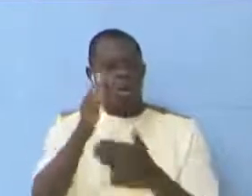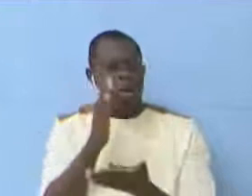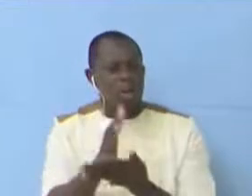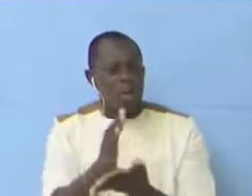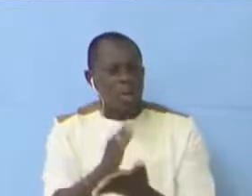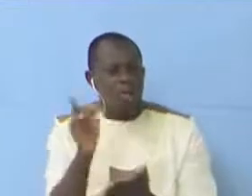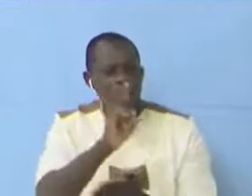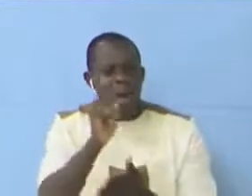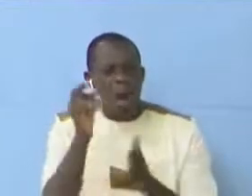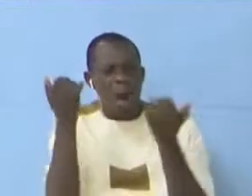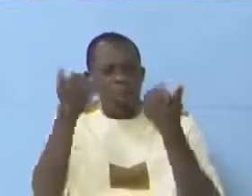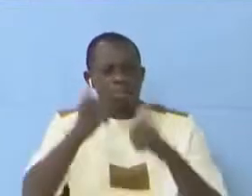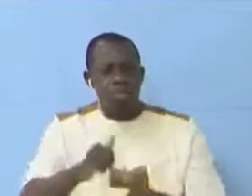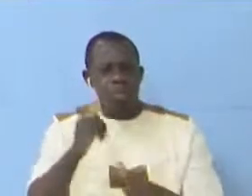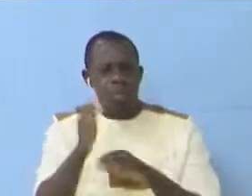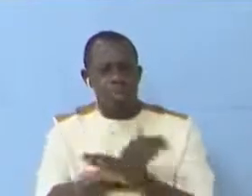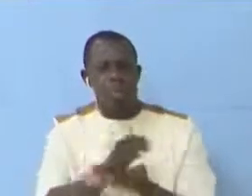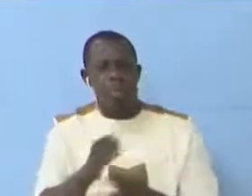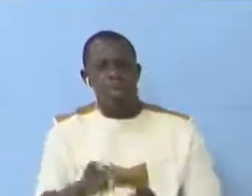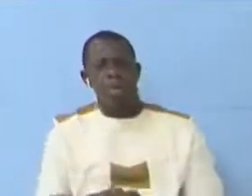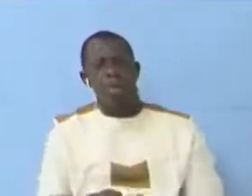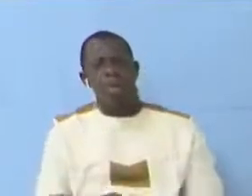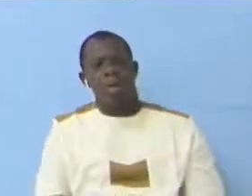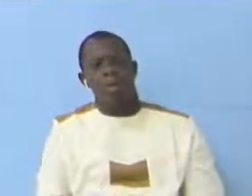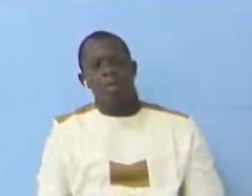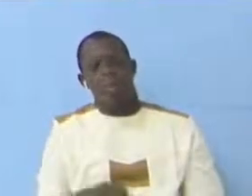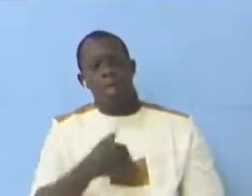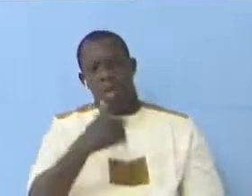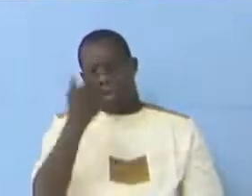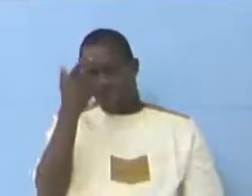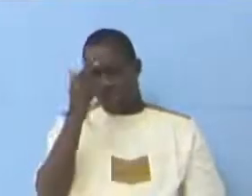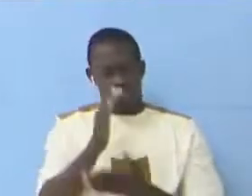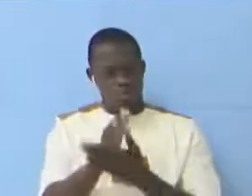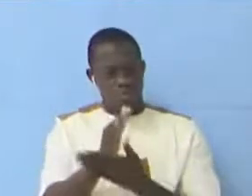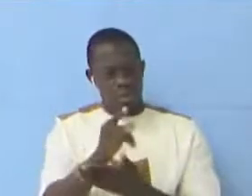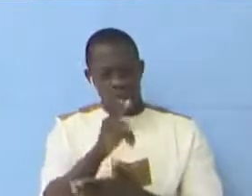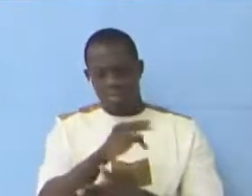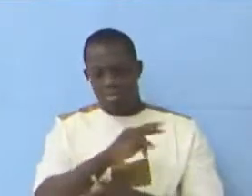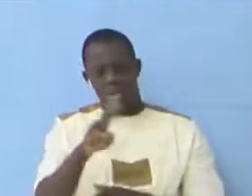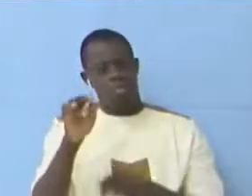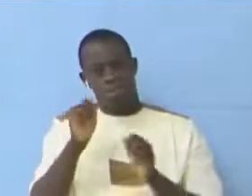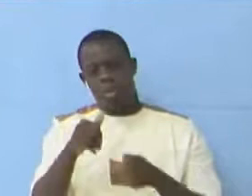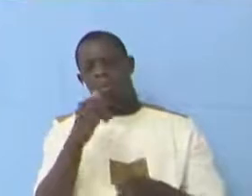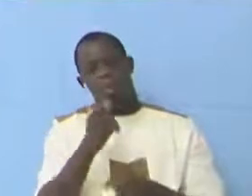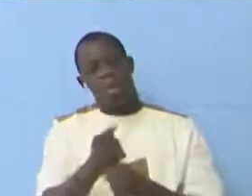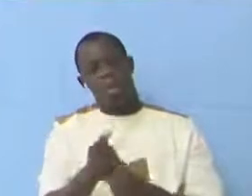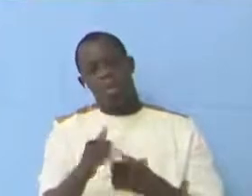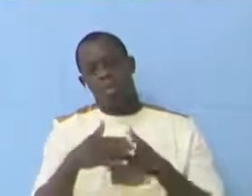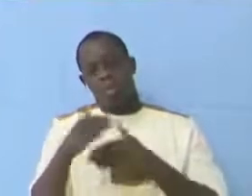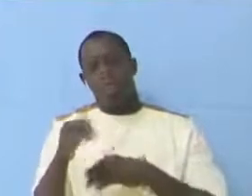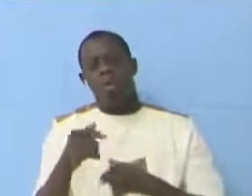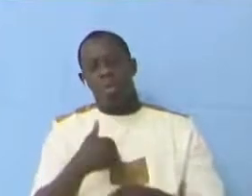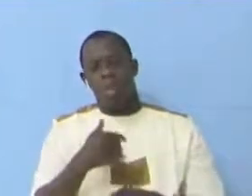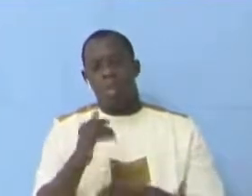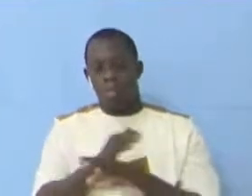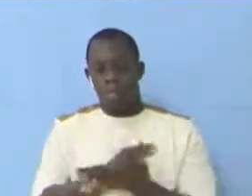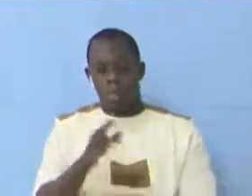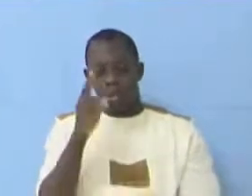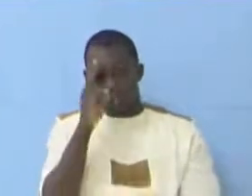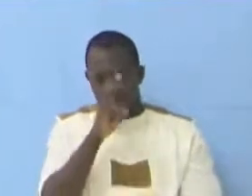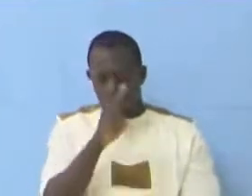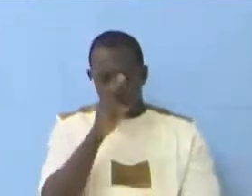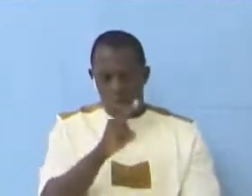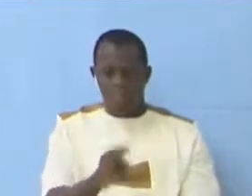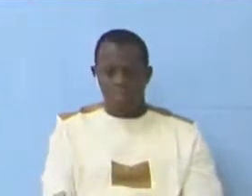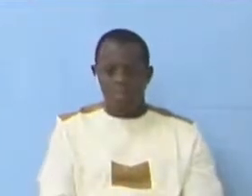happening. This disturbed me really mentally. Because I was trying to